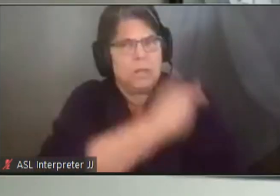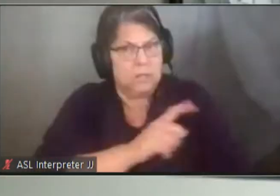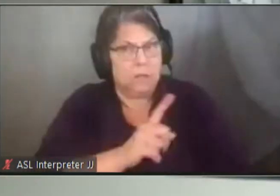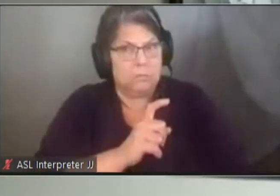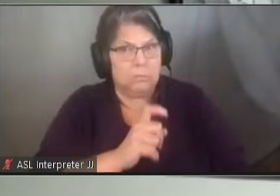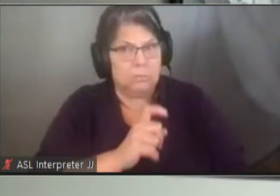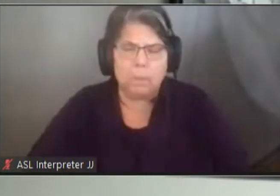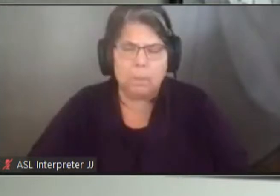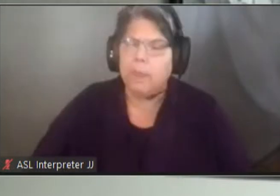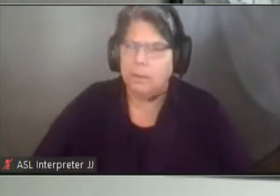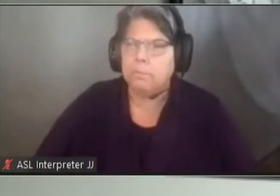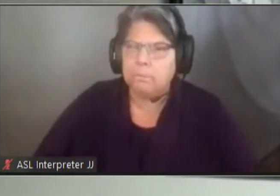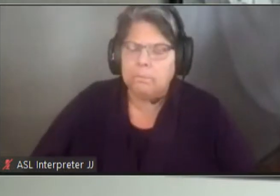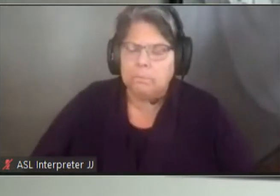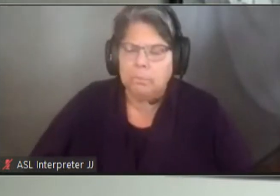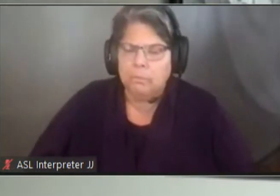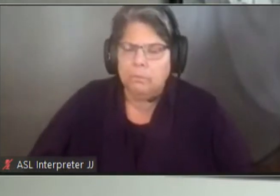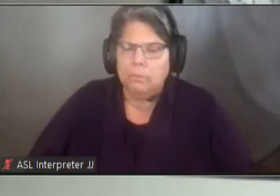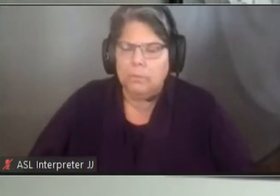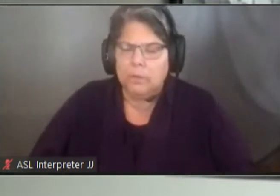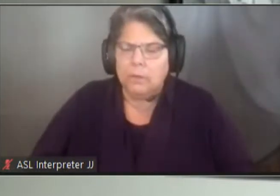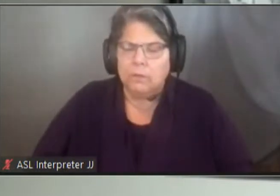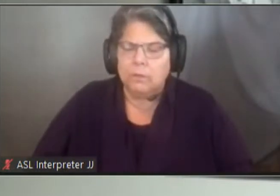Yeah, so what was